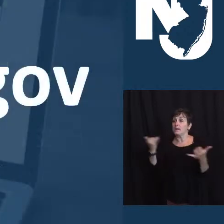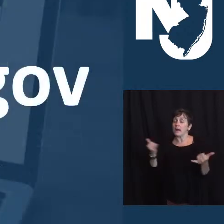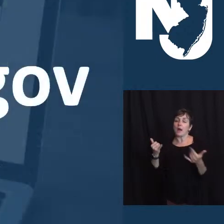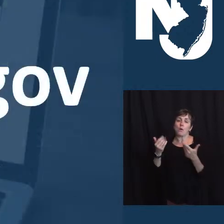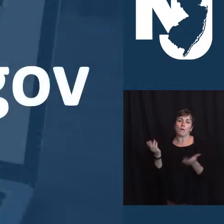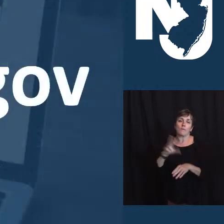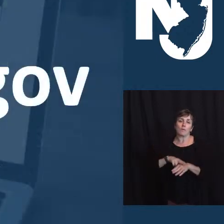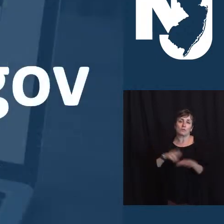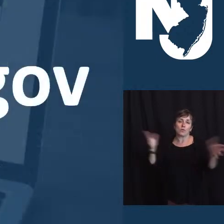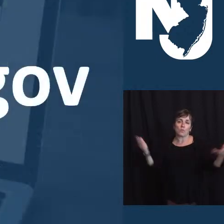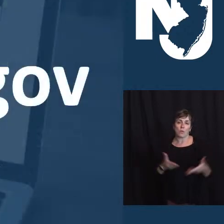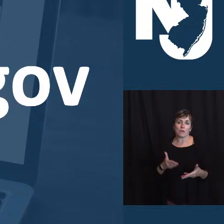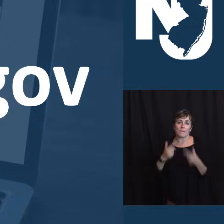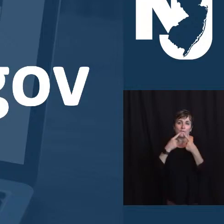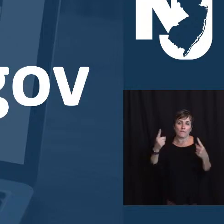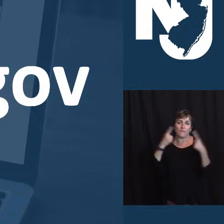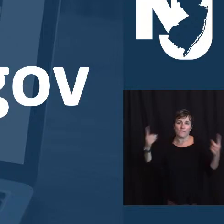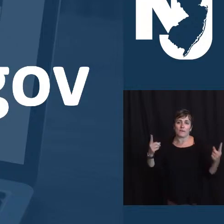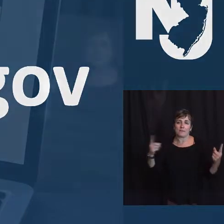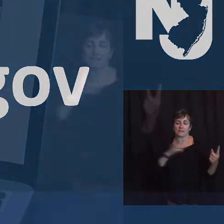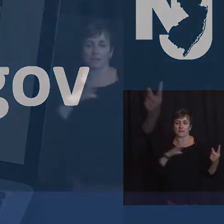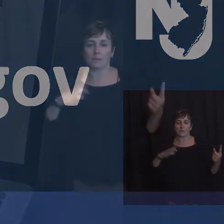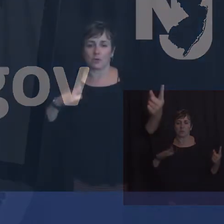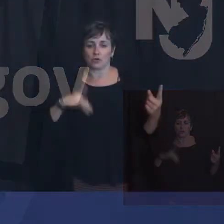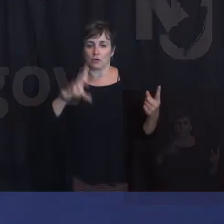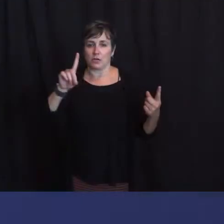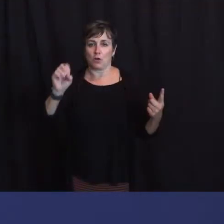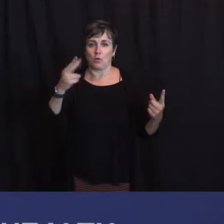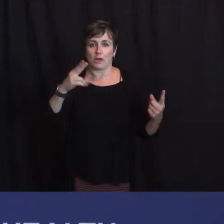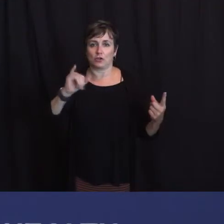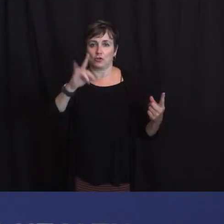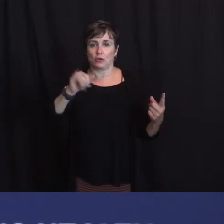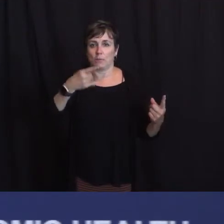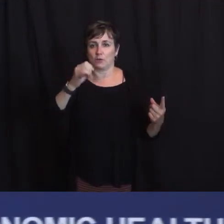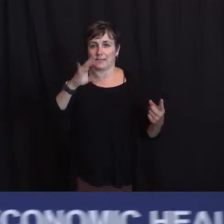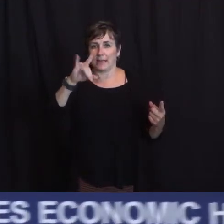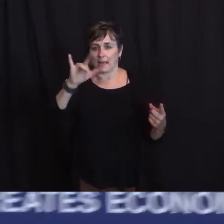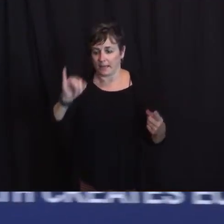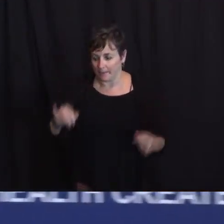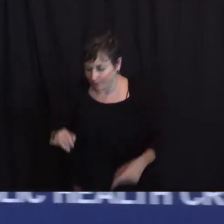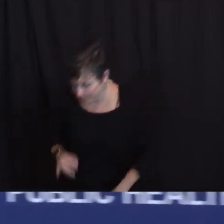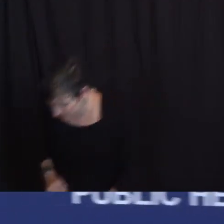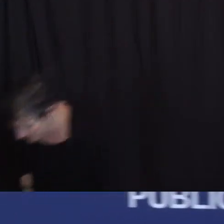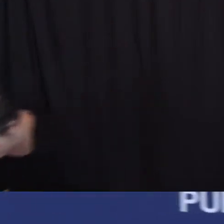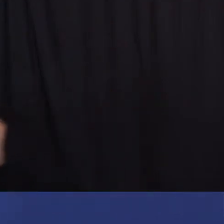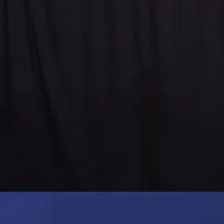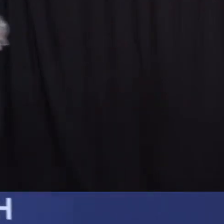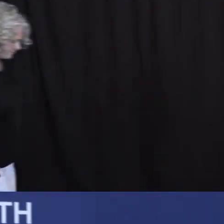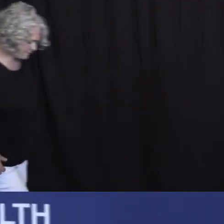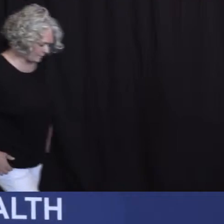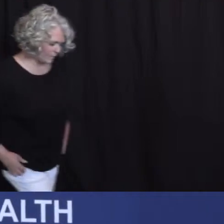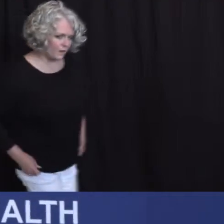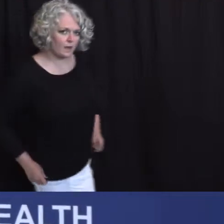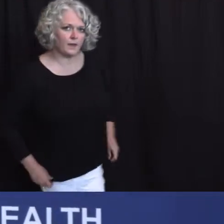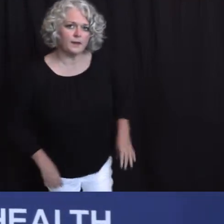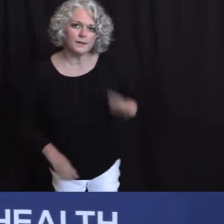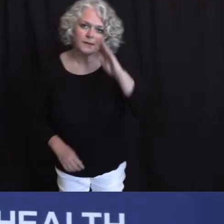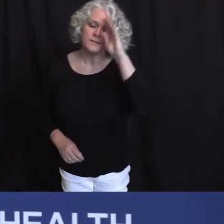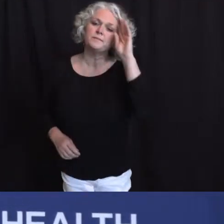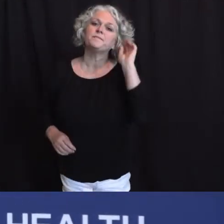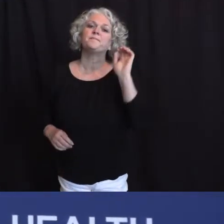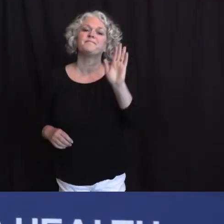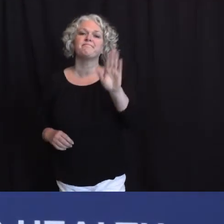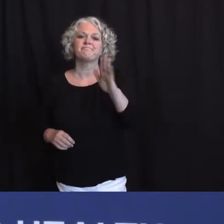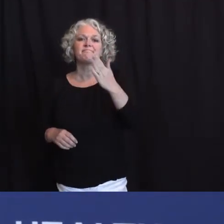no introduction, the Commissioner of the Department of Health, Judy Persichilli. Thank you, Governor. Good afternoon. On Friday, the